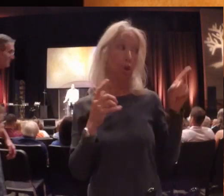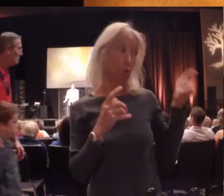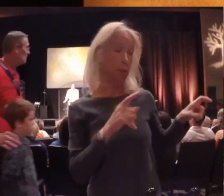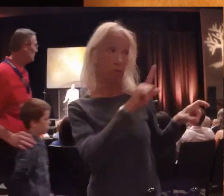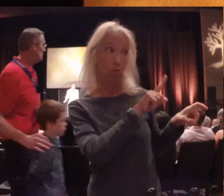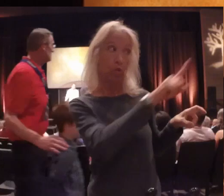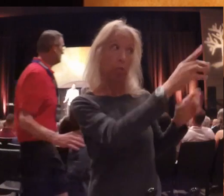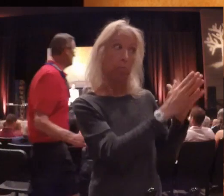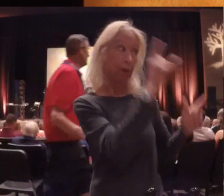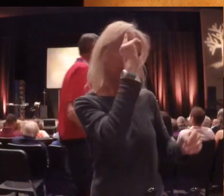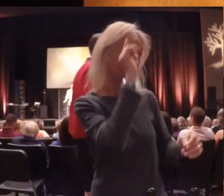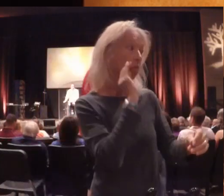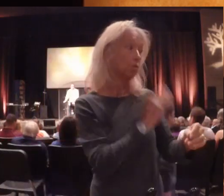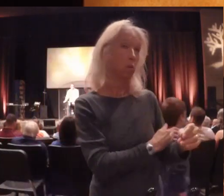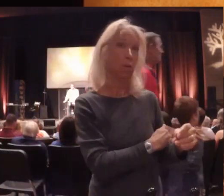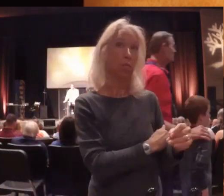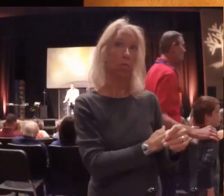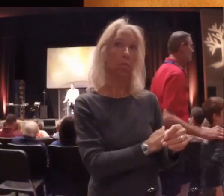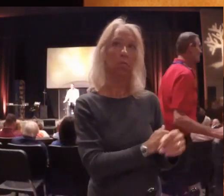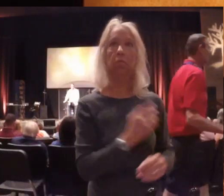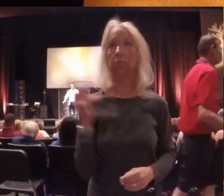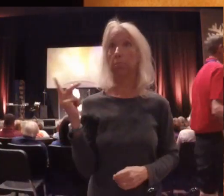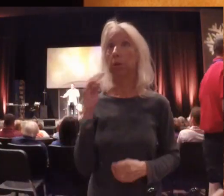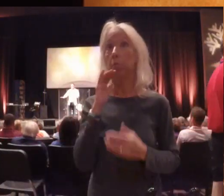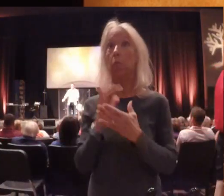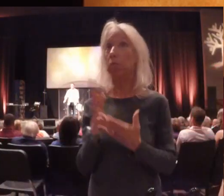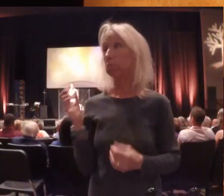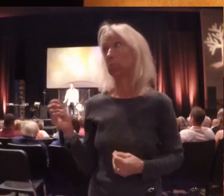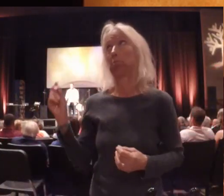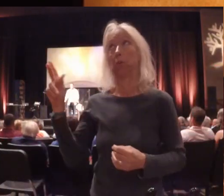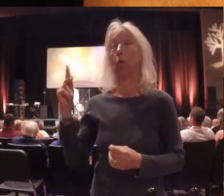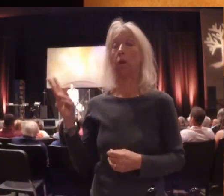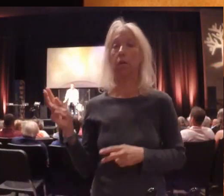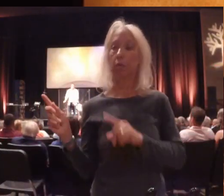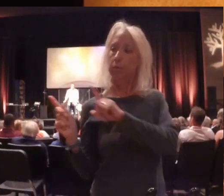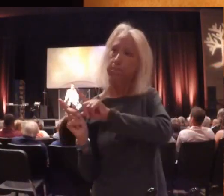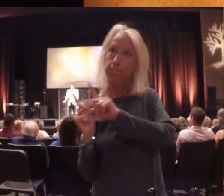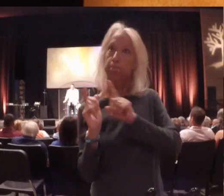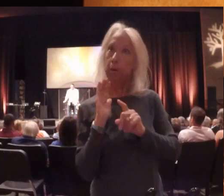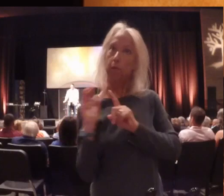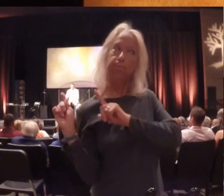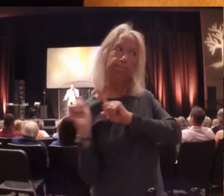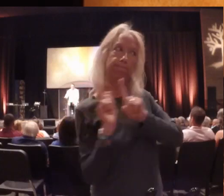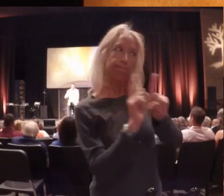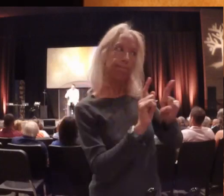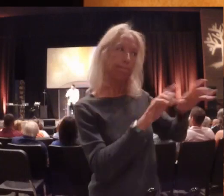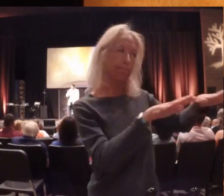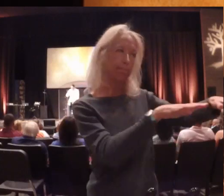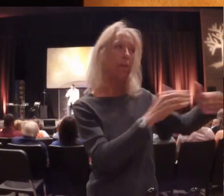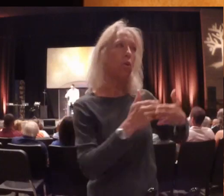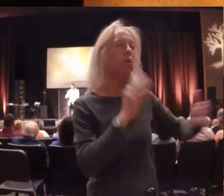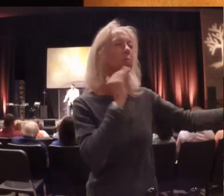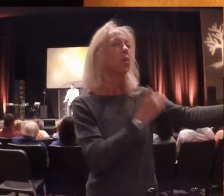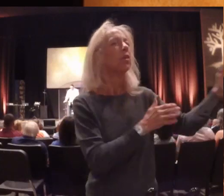daughter. So my wife and I, we get up, we go put our hands on our daughter, and we pray for her.